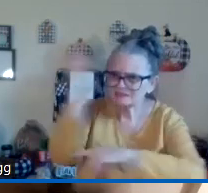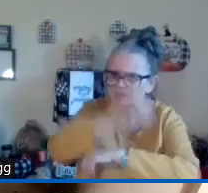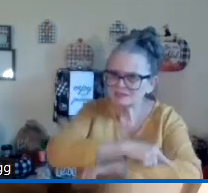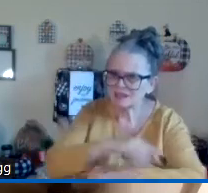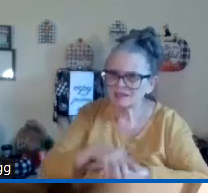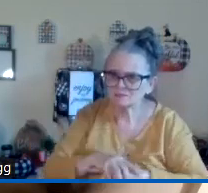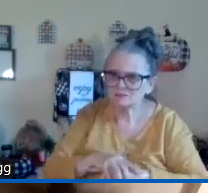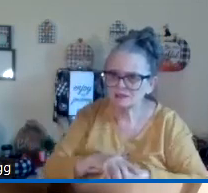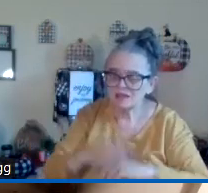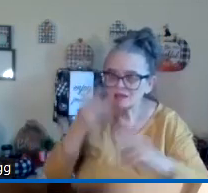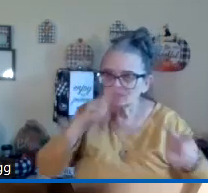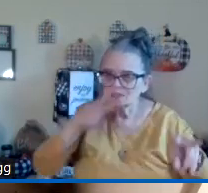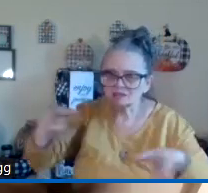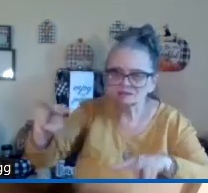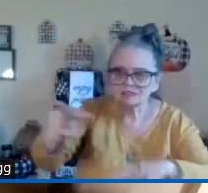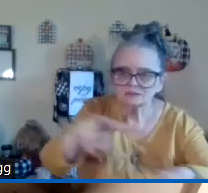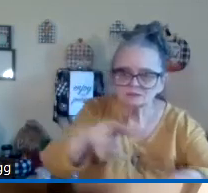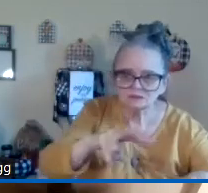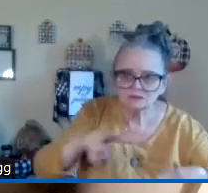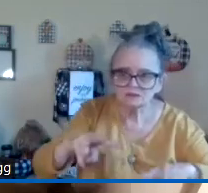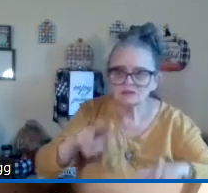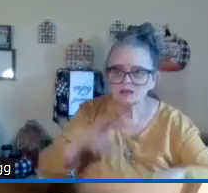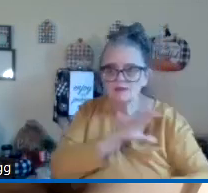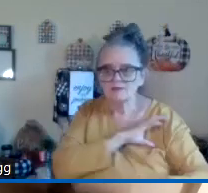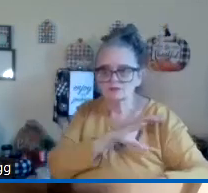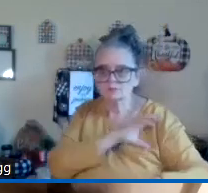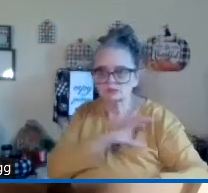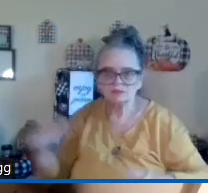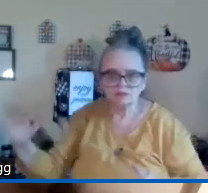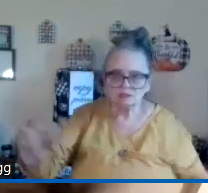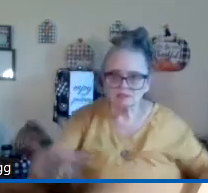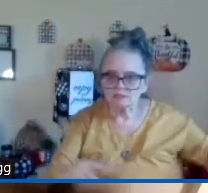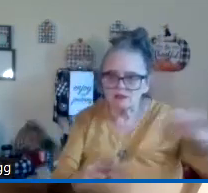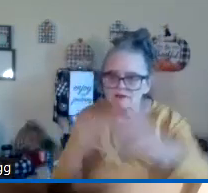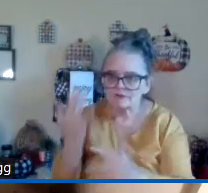of, and better than before.